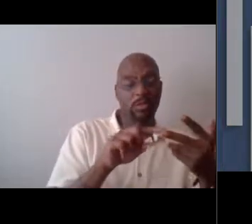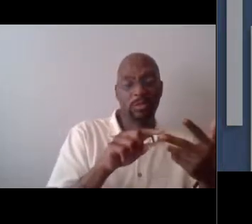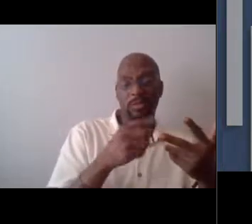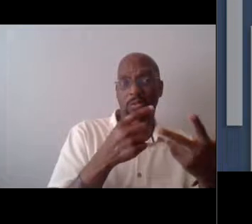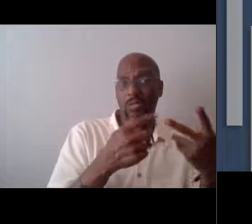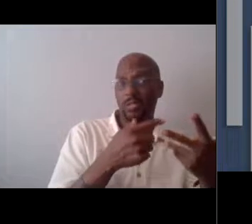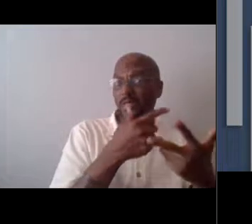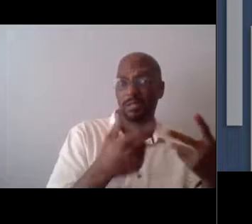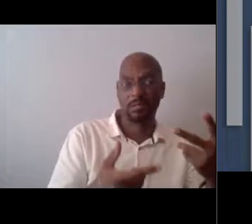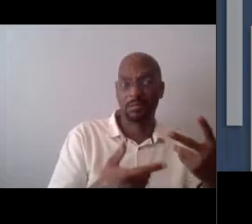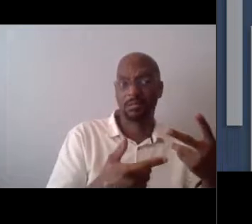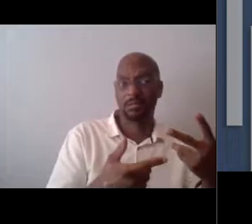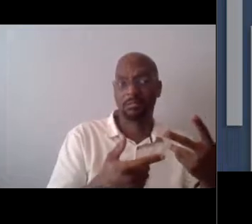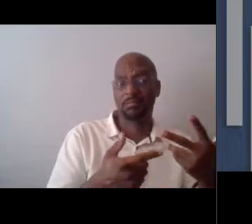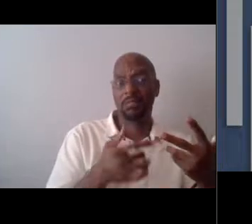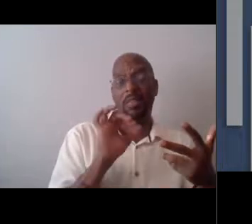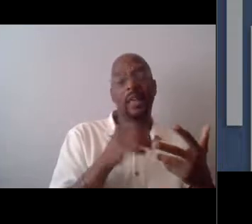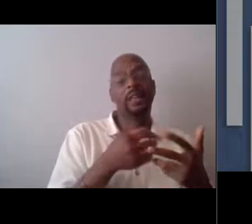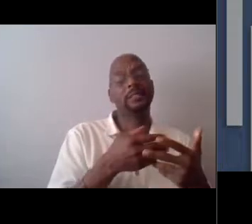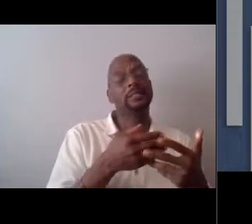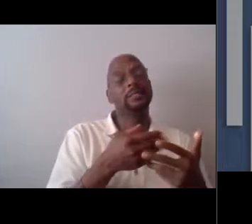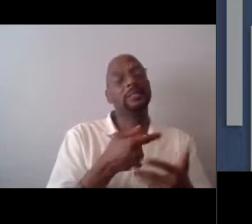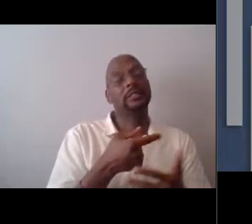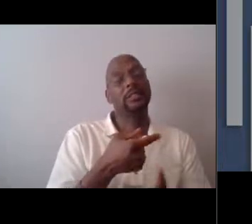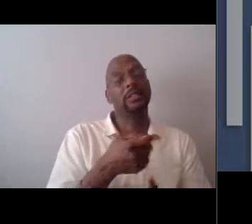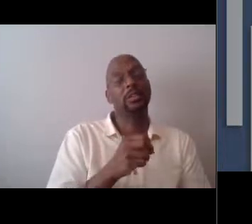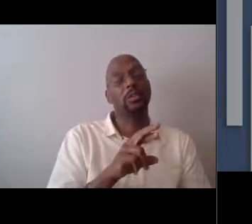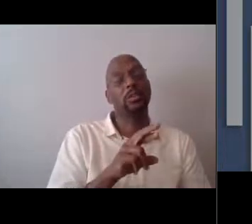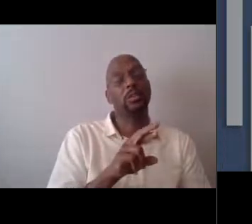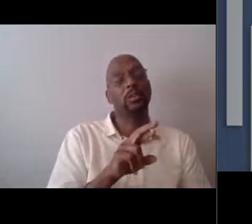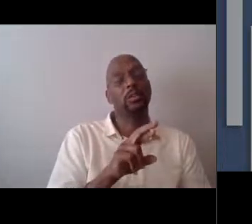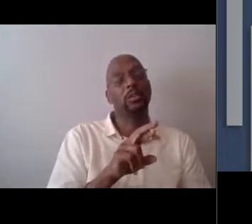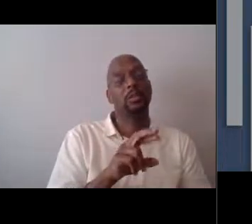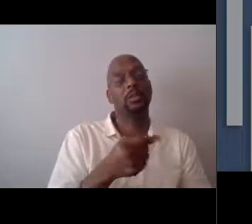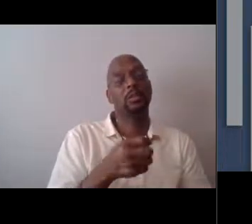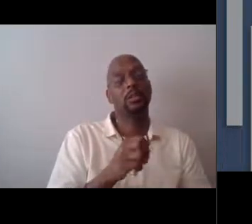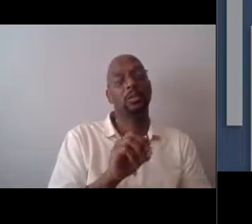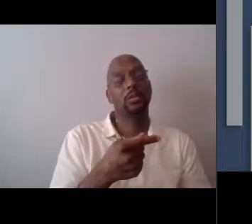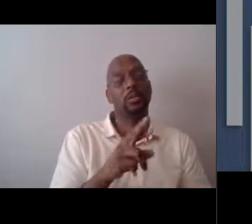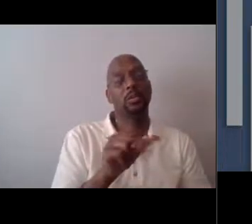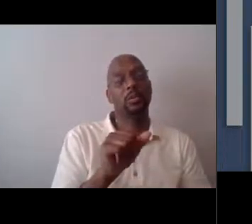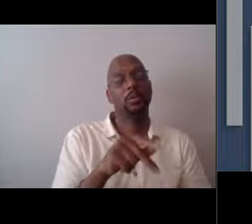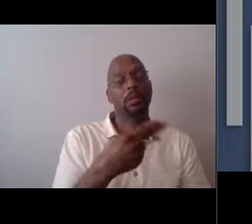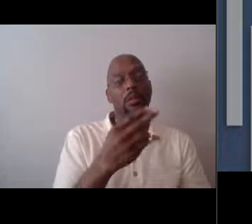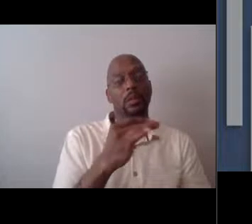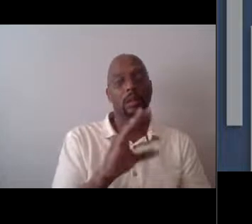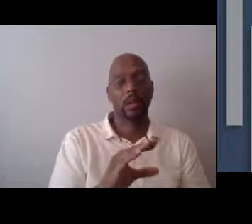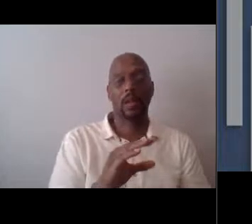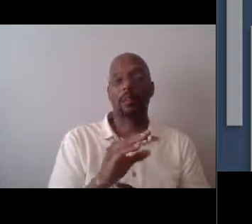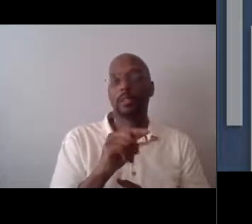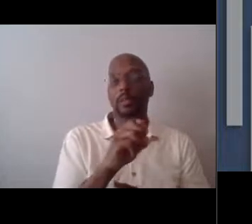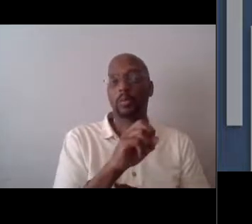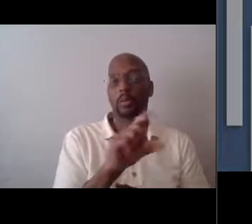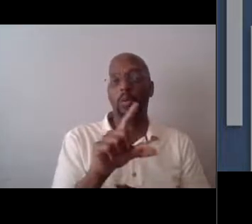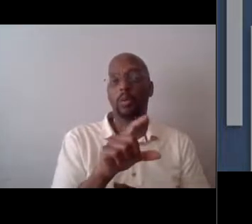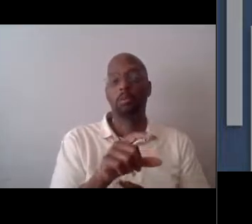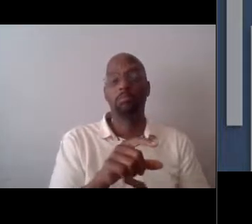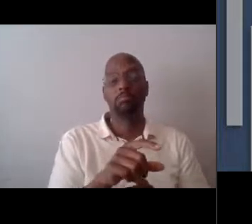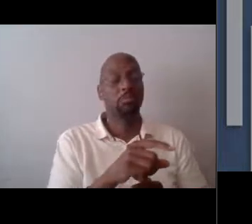tool. I'm just wondering if you have considered or would you be willing to think about developing a tool that could